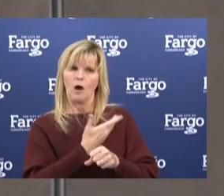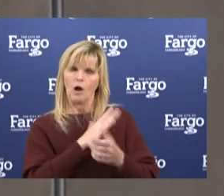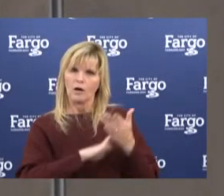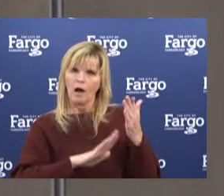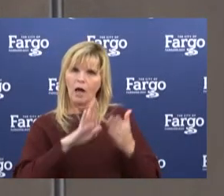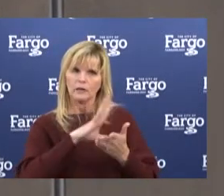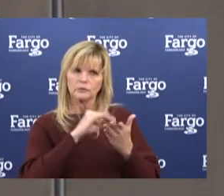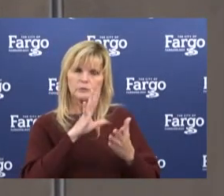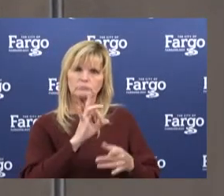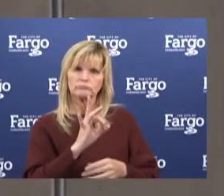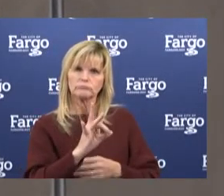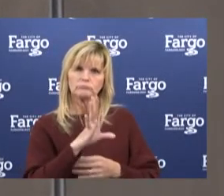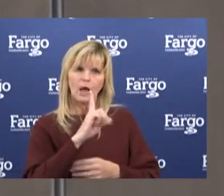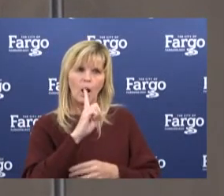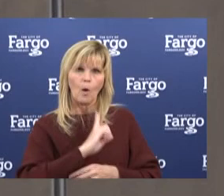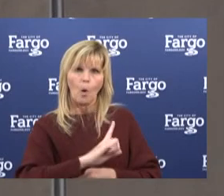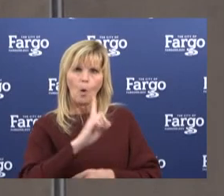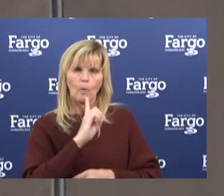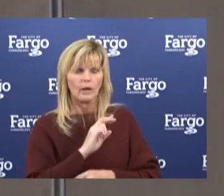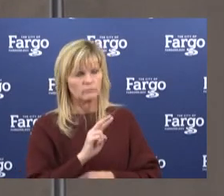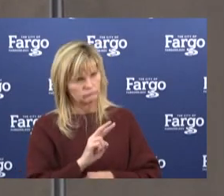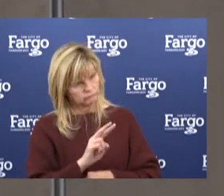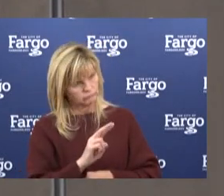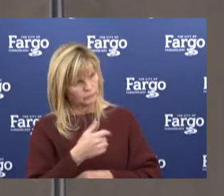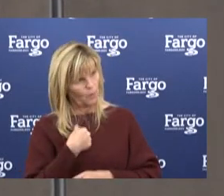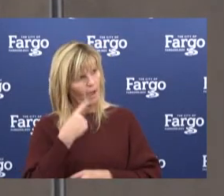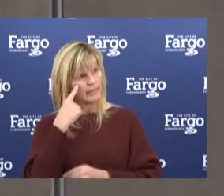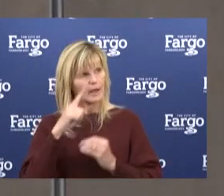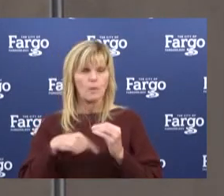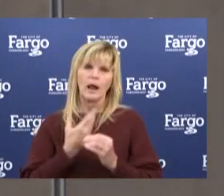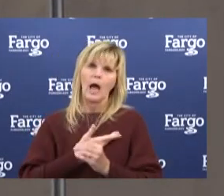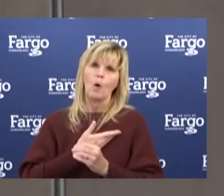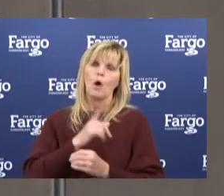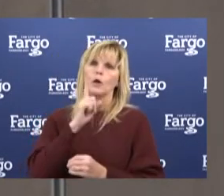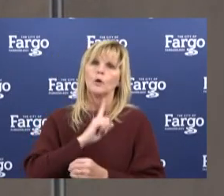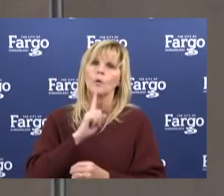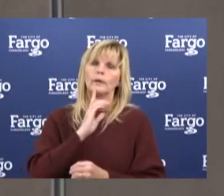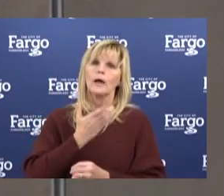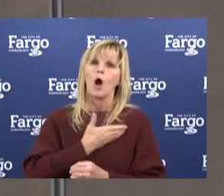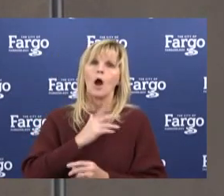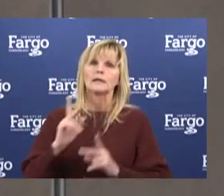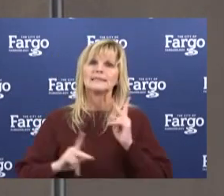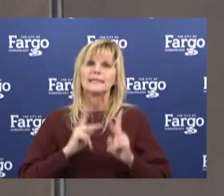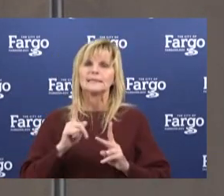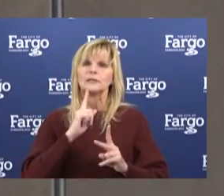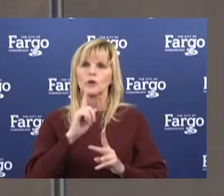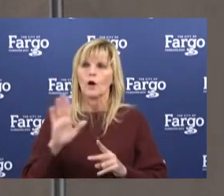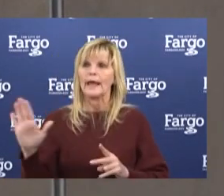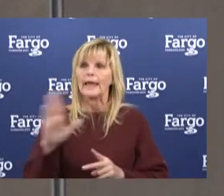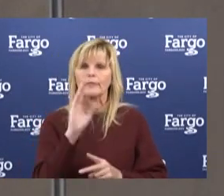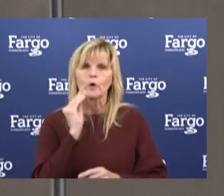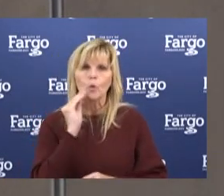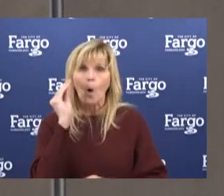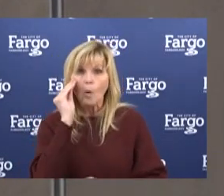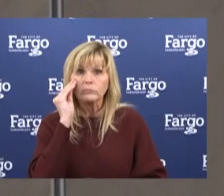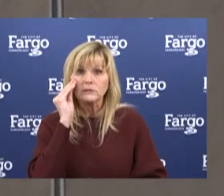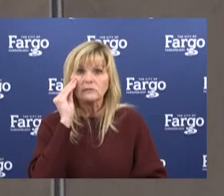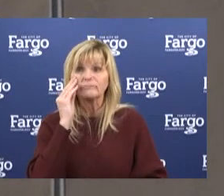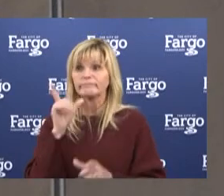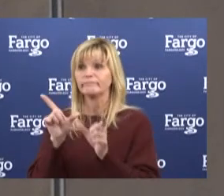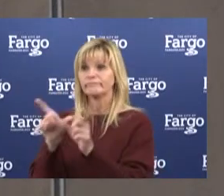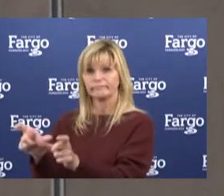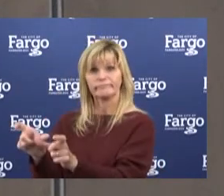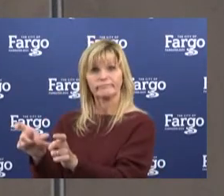are, and I thought about how incredibly lonely some of our citizens are in their homes that are having to